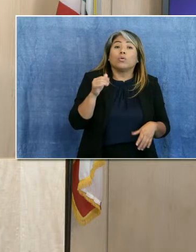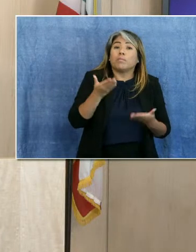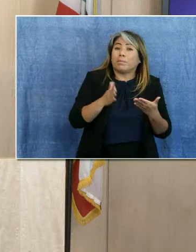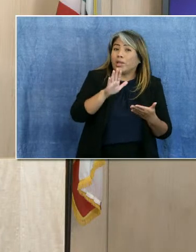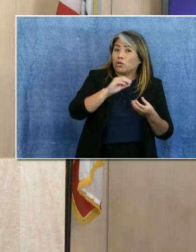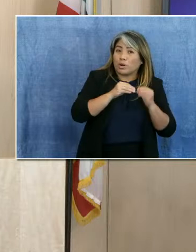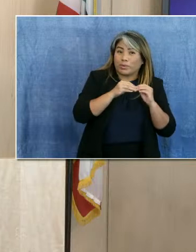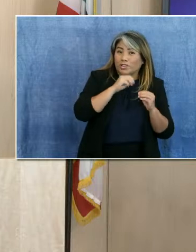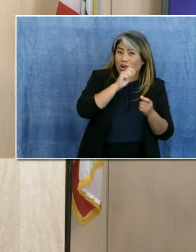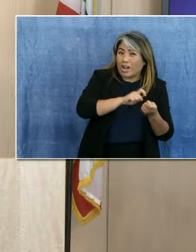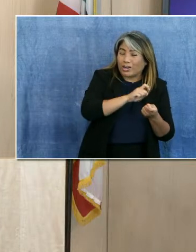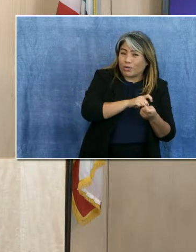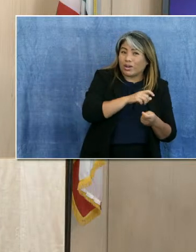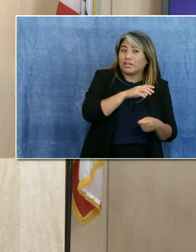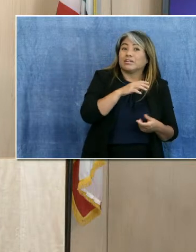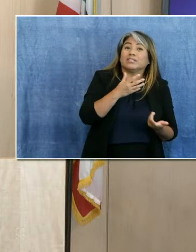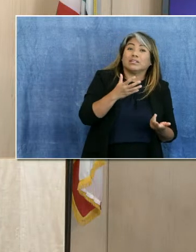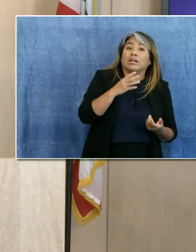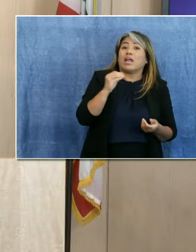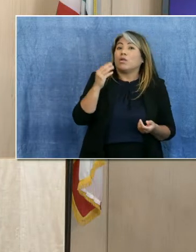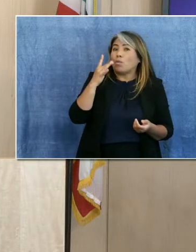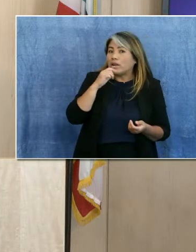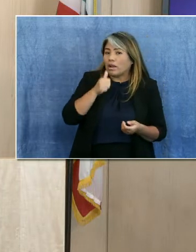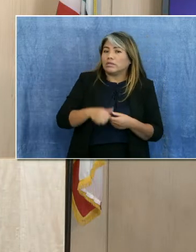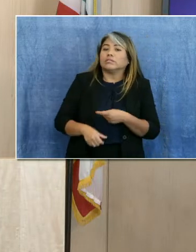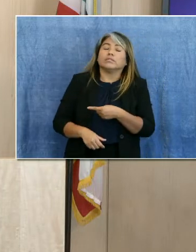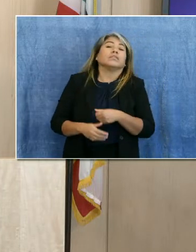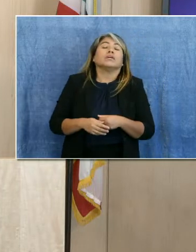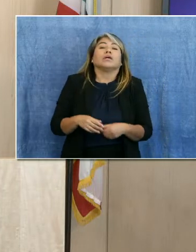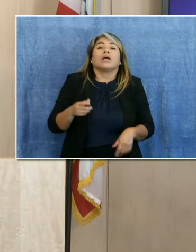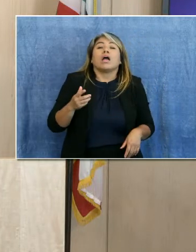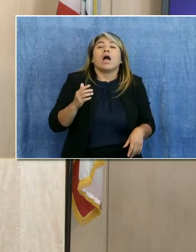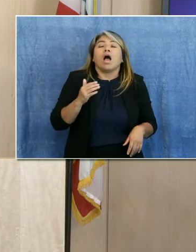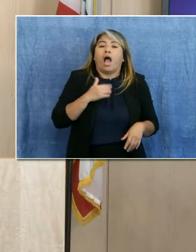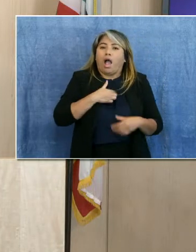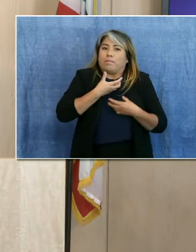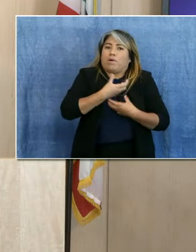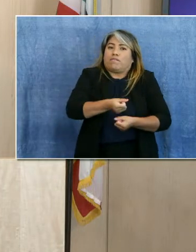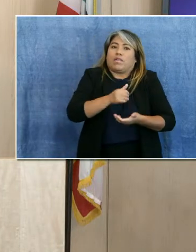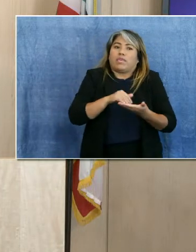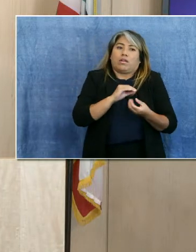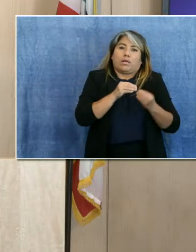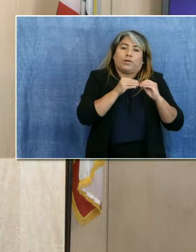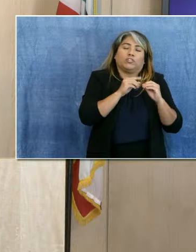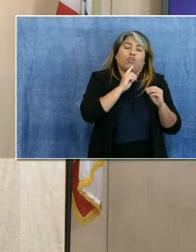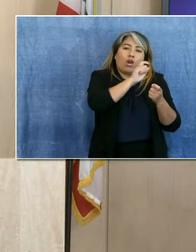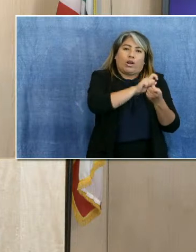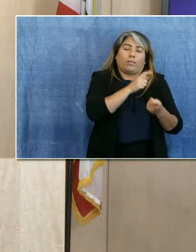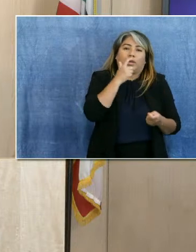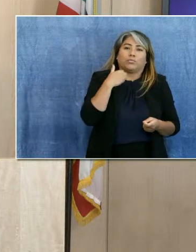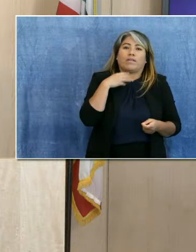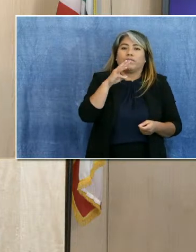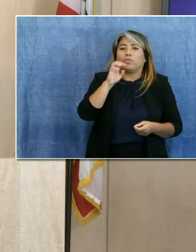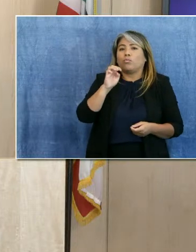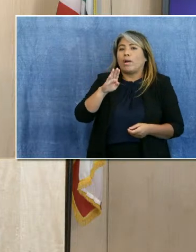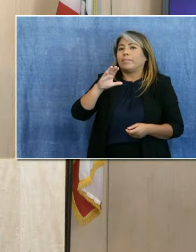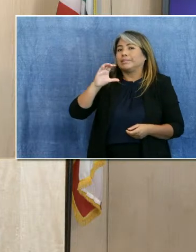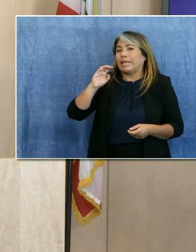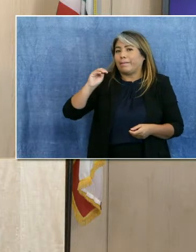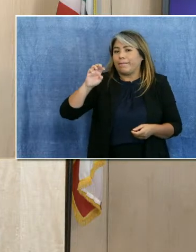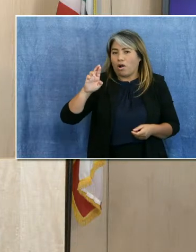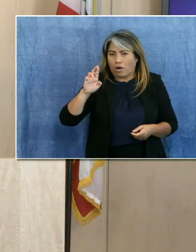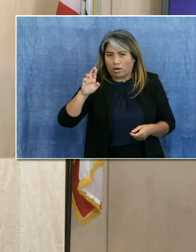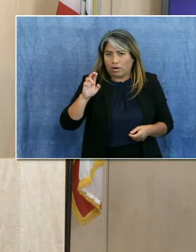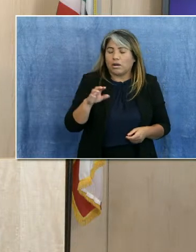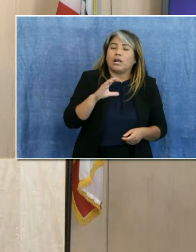aren't, and why? Well, I'm quite confident that our numbers are accurate because we have web CMR, and